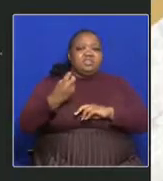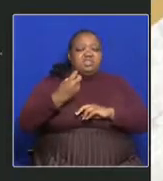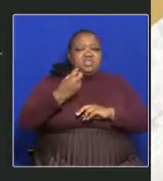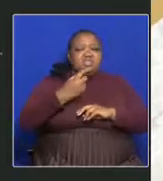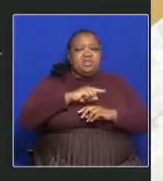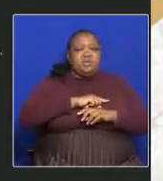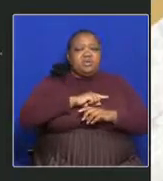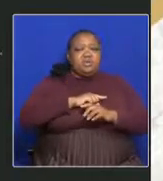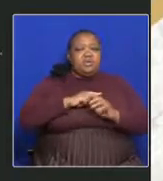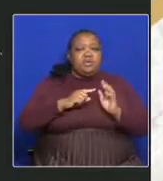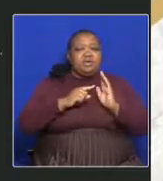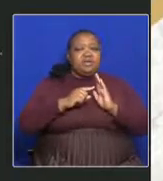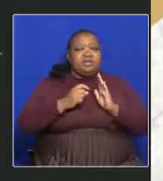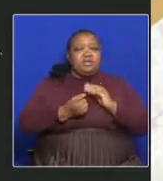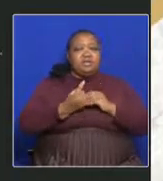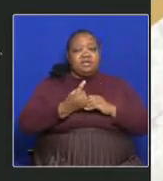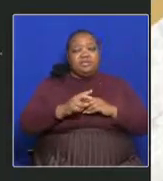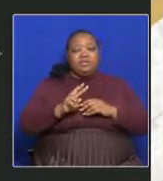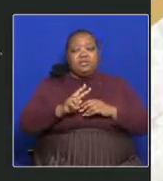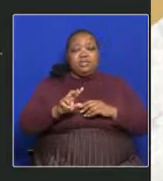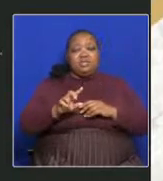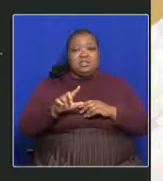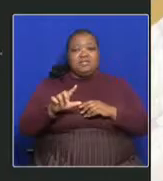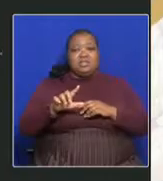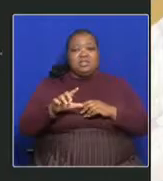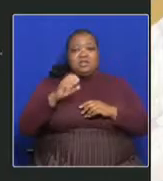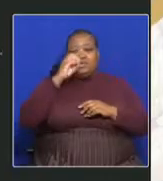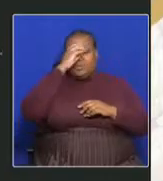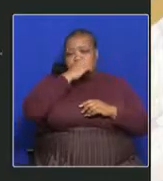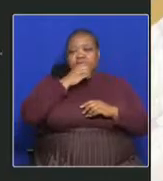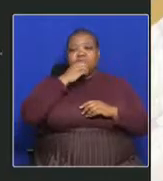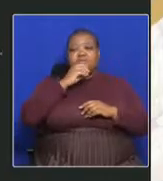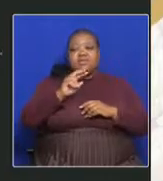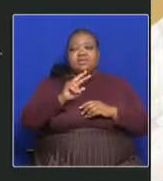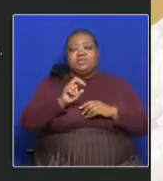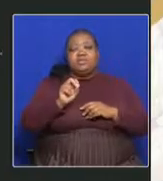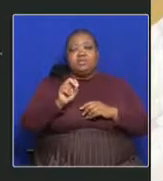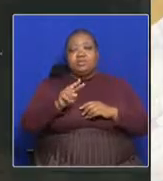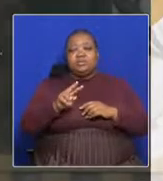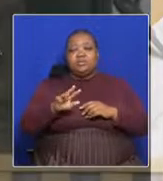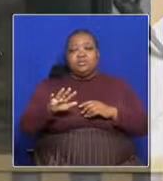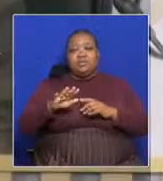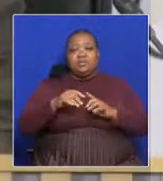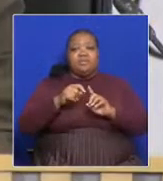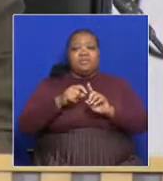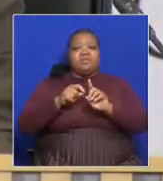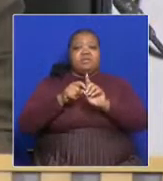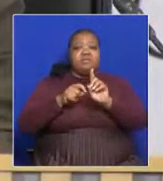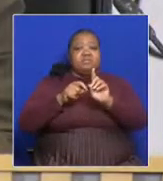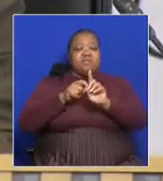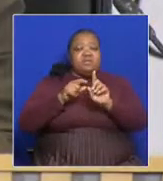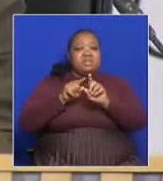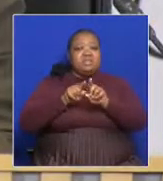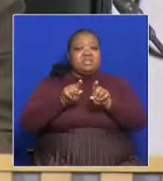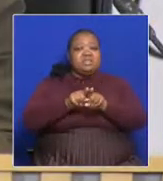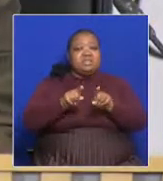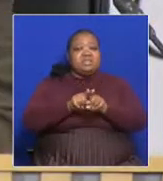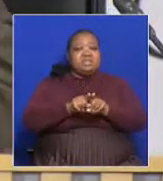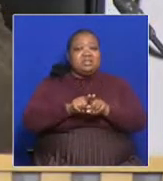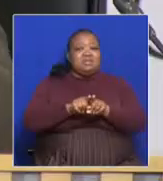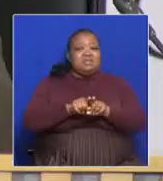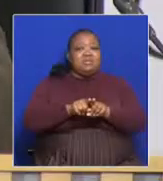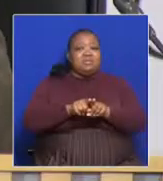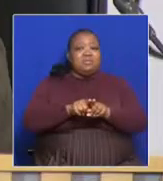October 2025, the statement. And if you look at it, it's taken by the same individual that I claim to be doing shoddy